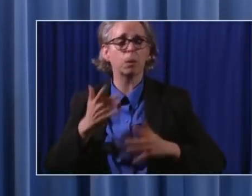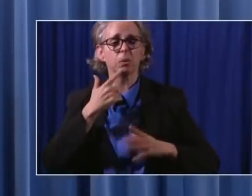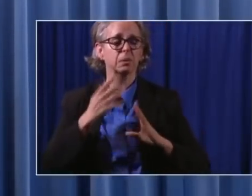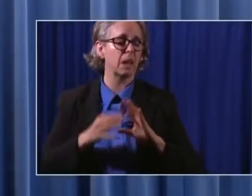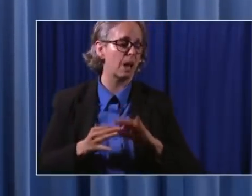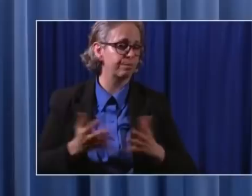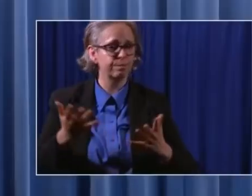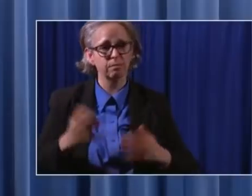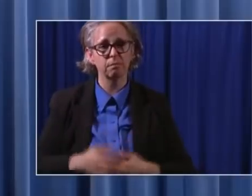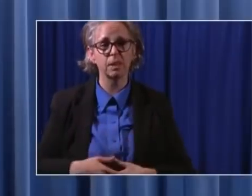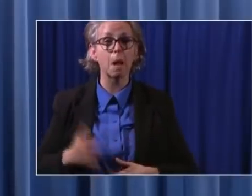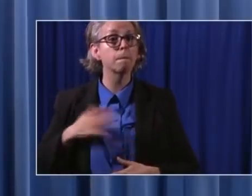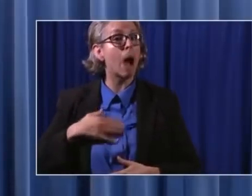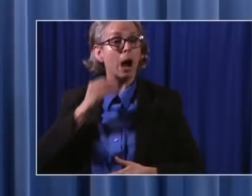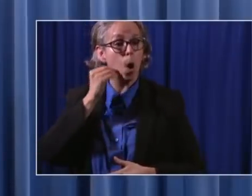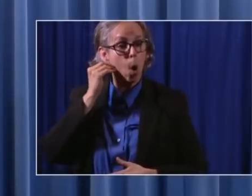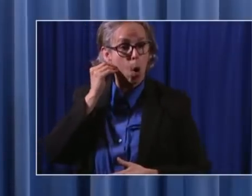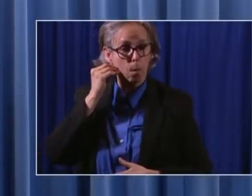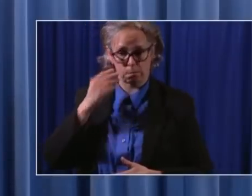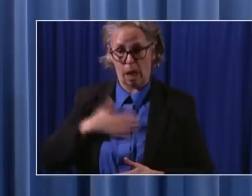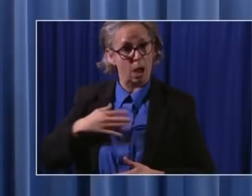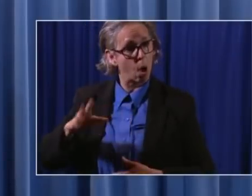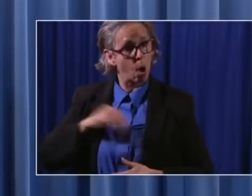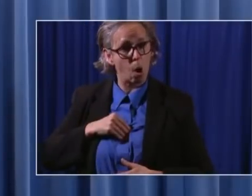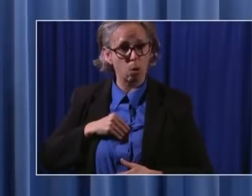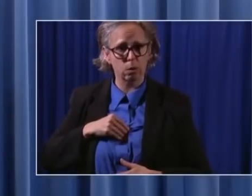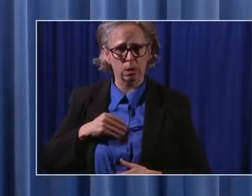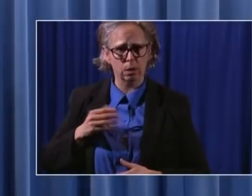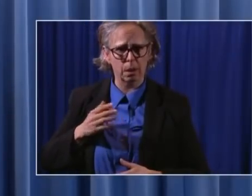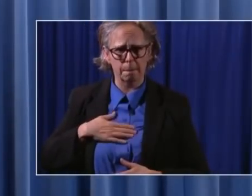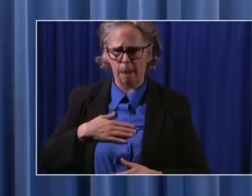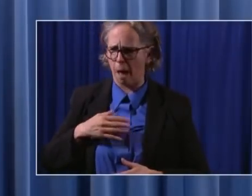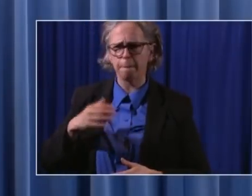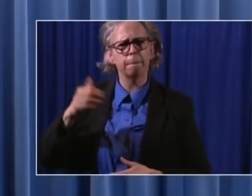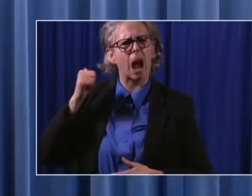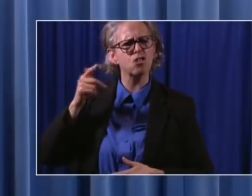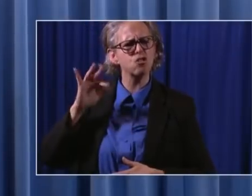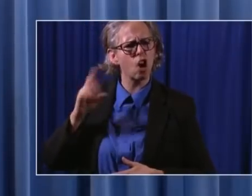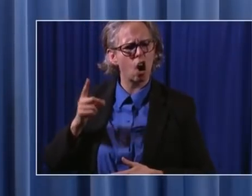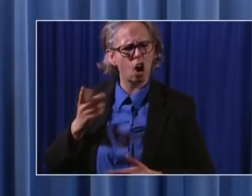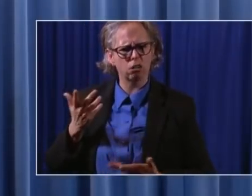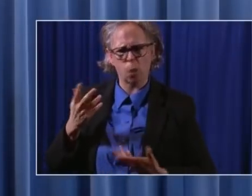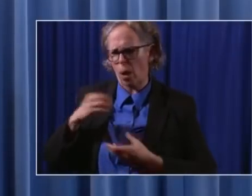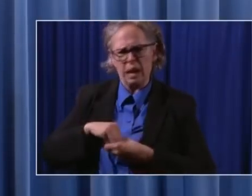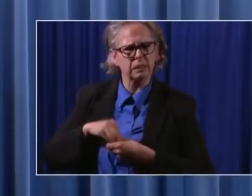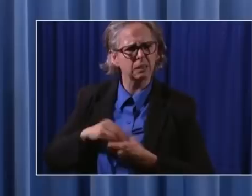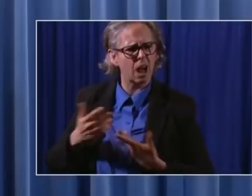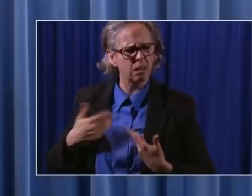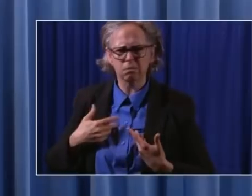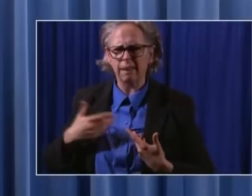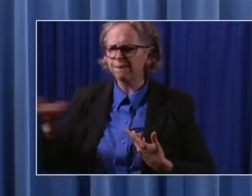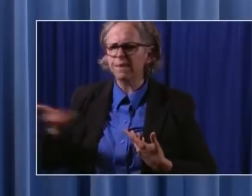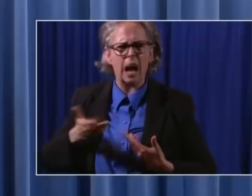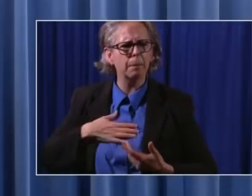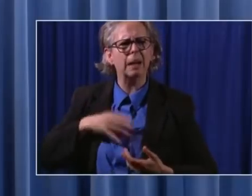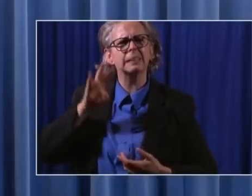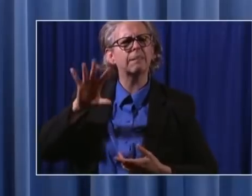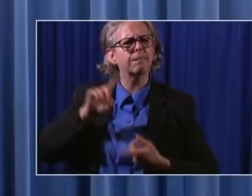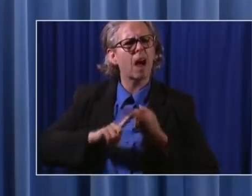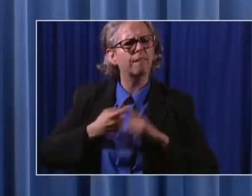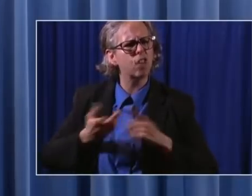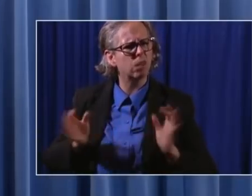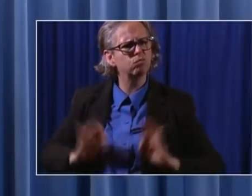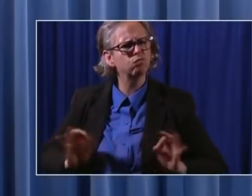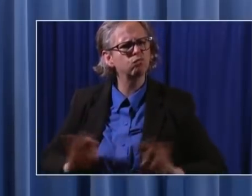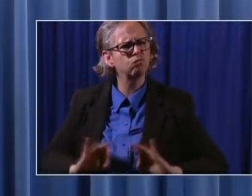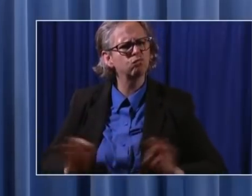the backyard or inside, obviously more dangerous, 75 people. and, you